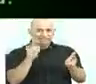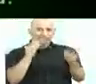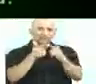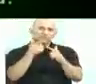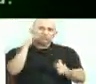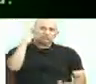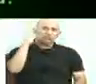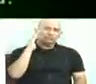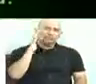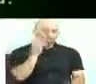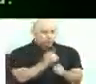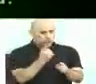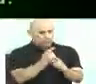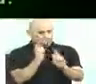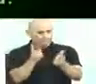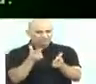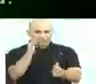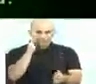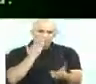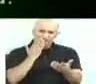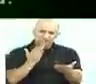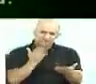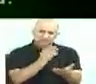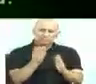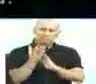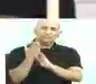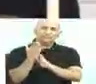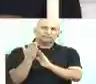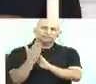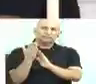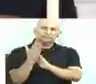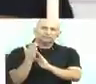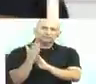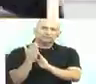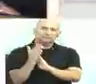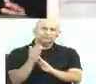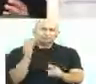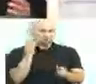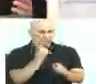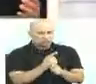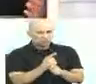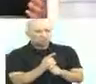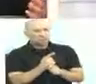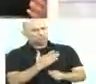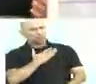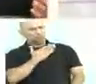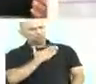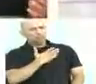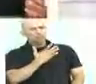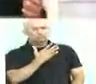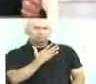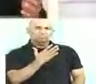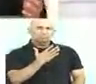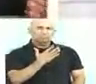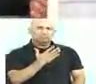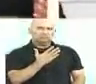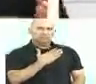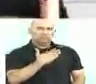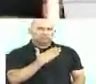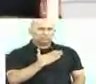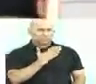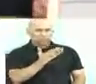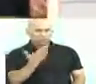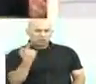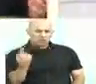God. It is right to give God thanks and praise. It is right and joyful and a joyful